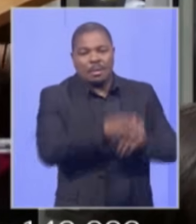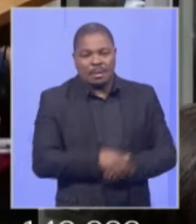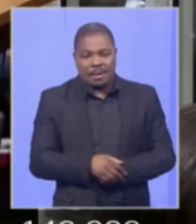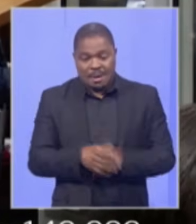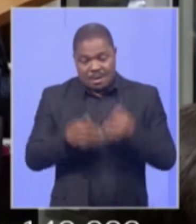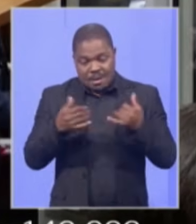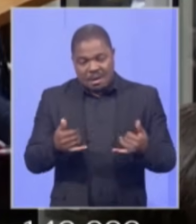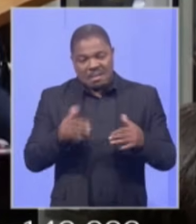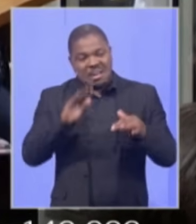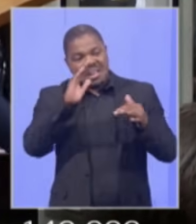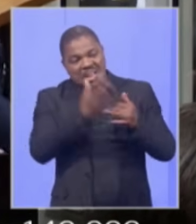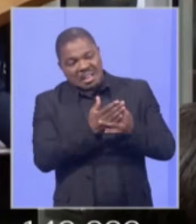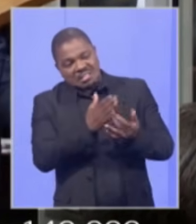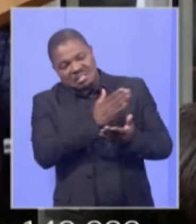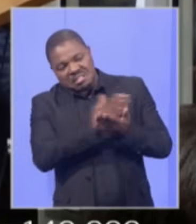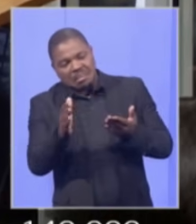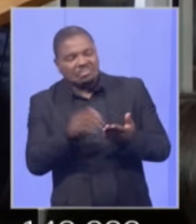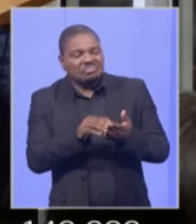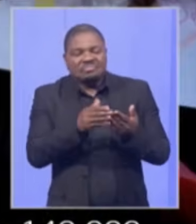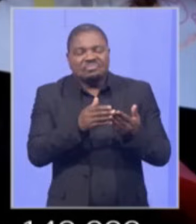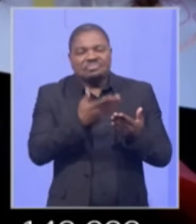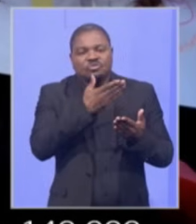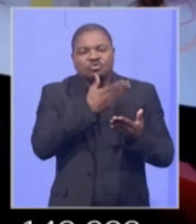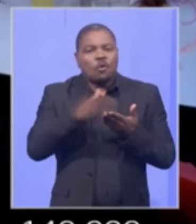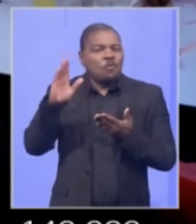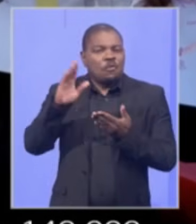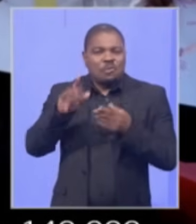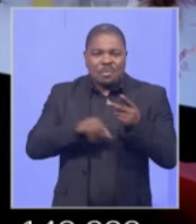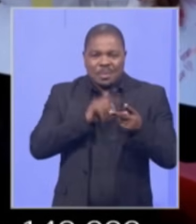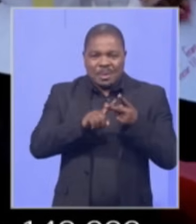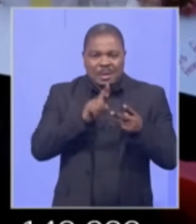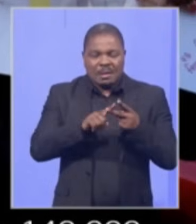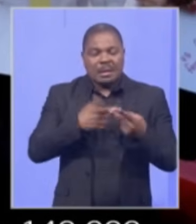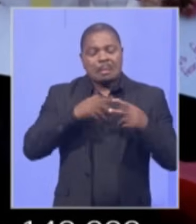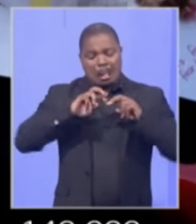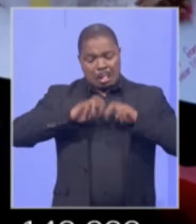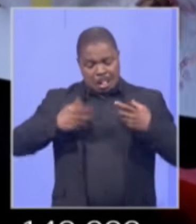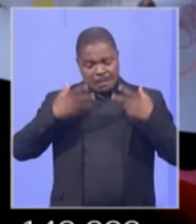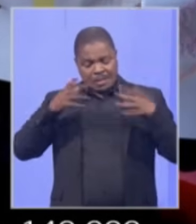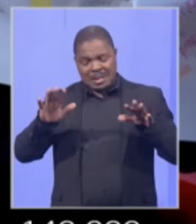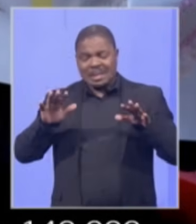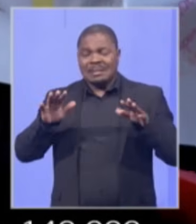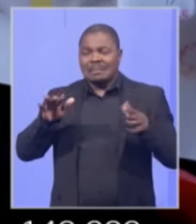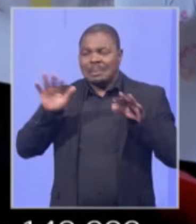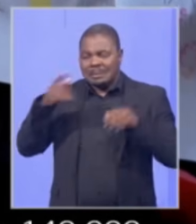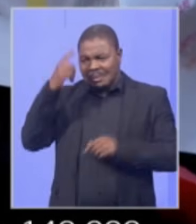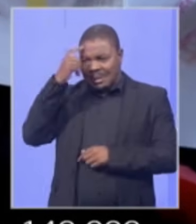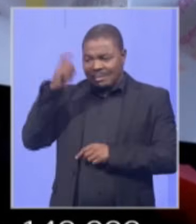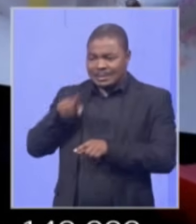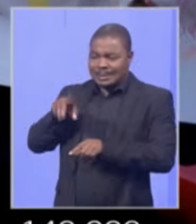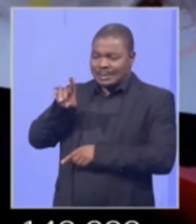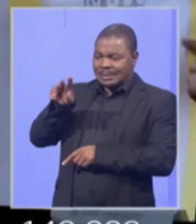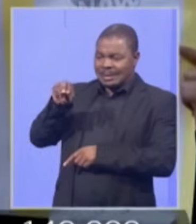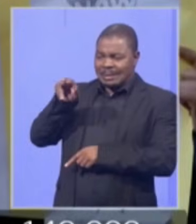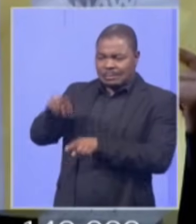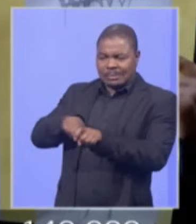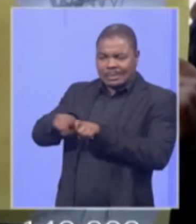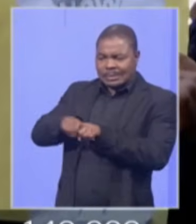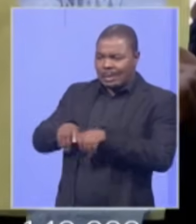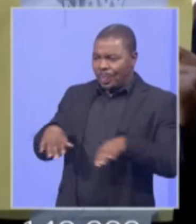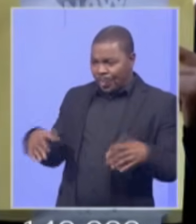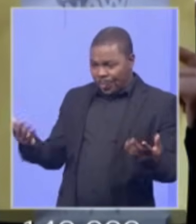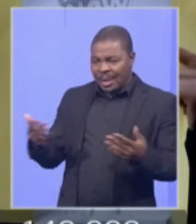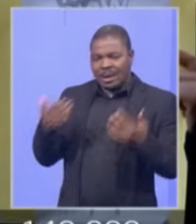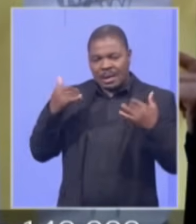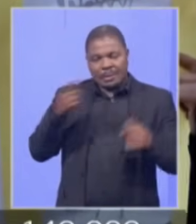dira gore dikgetsi dingwe di kgapelwe thoko. Batswasetlhabelo ba petelelo ba re tlhokego ya go dirwa ga di-DNA e dira gore